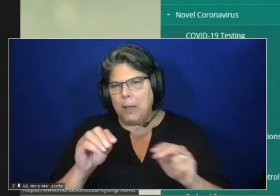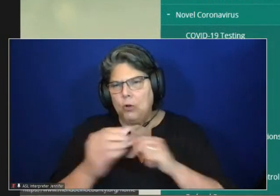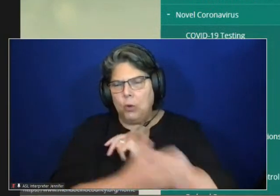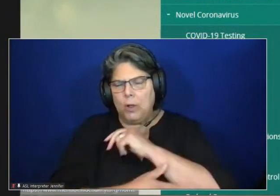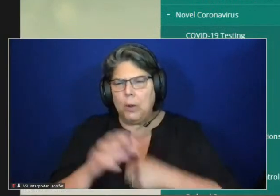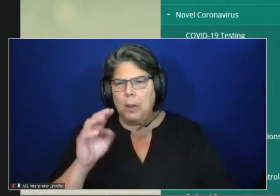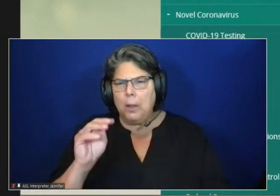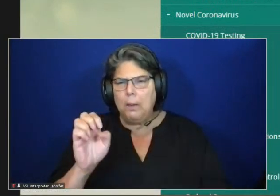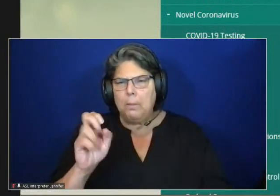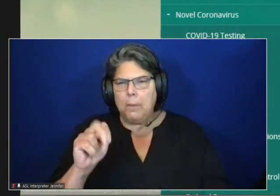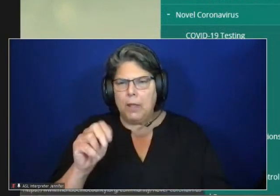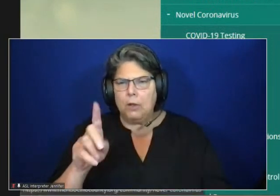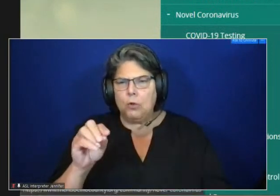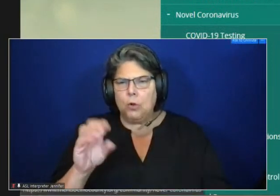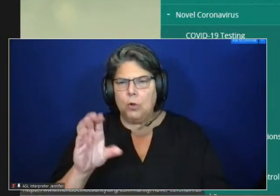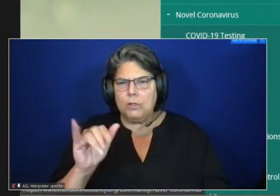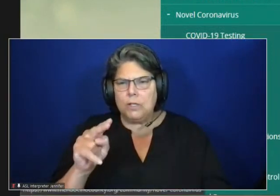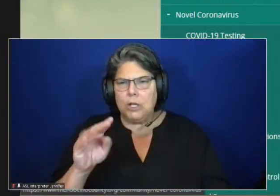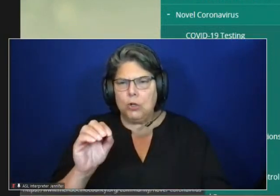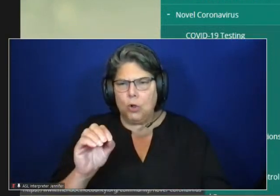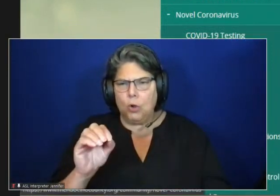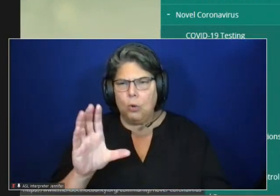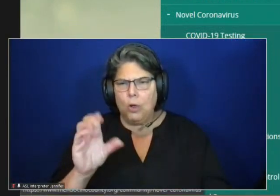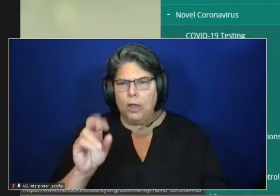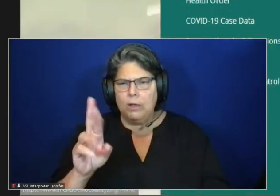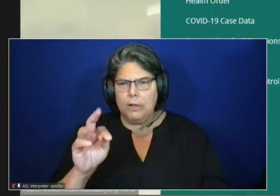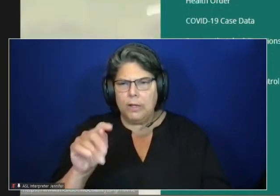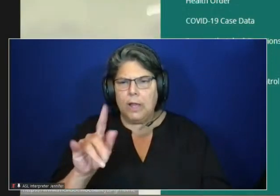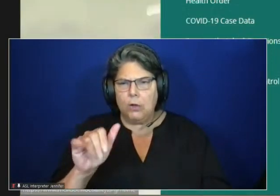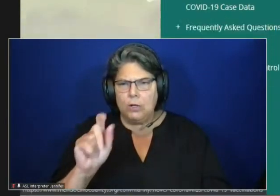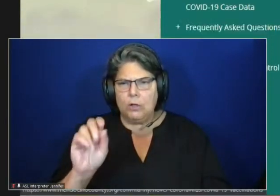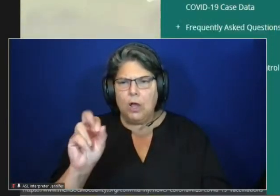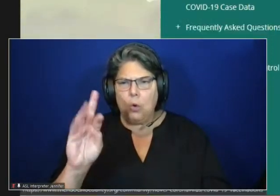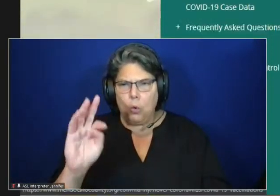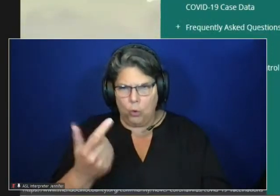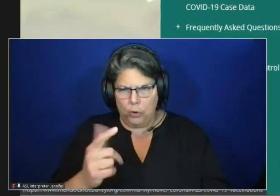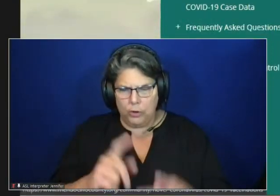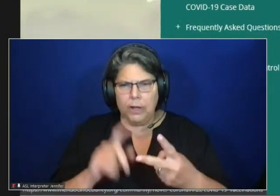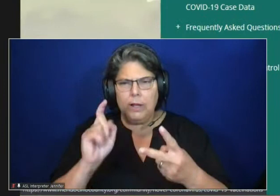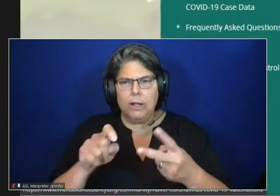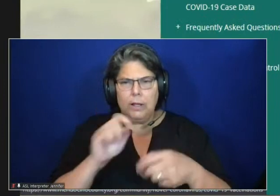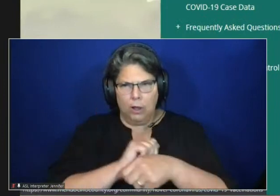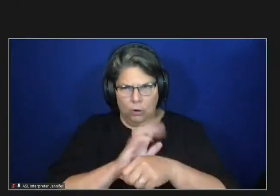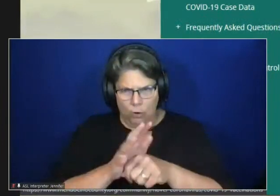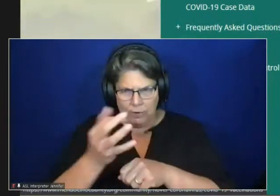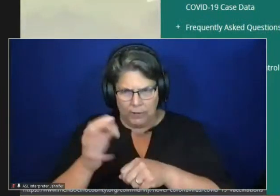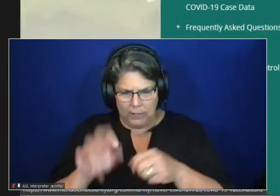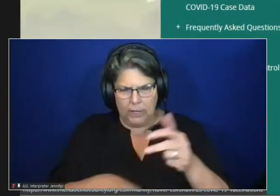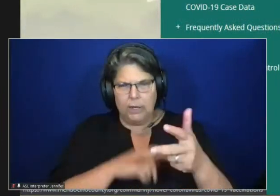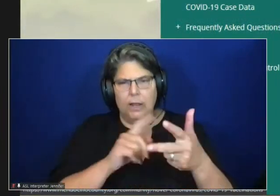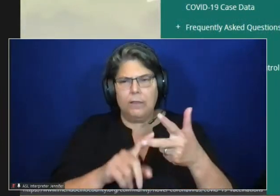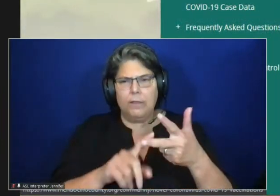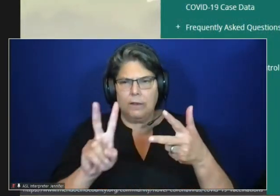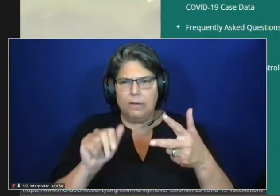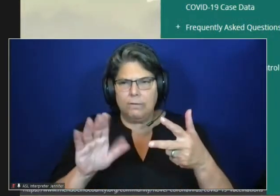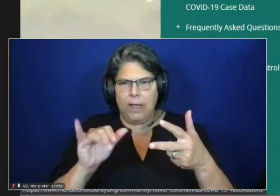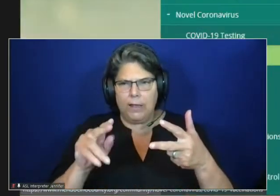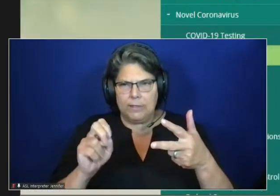mendocinocounty.org. And then I've clicked the COVID-19 information, and then we're going to go to the vaccine information, which is the